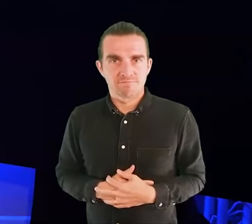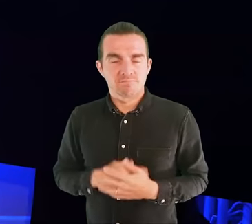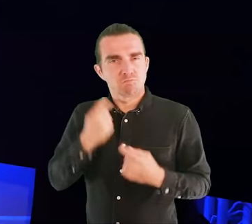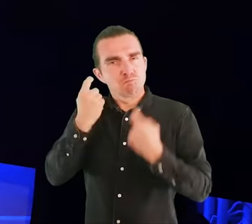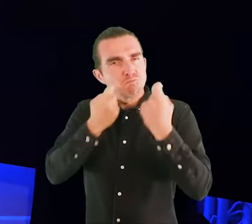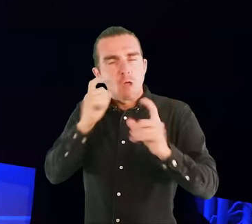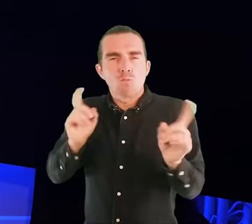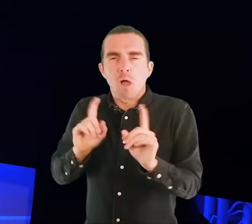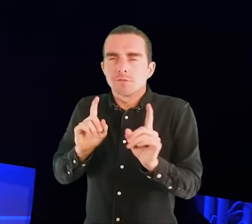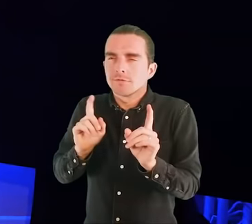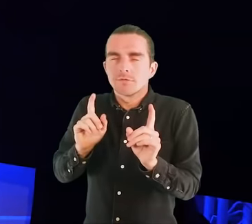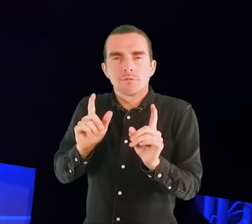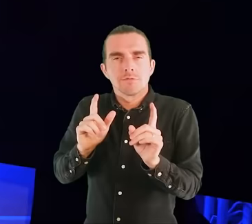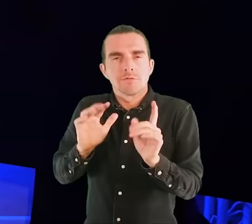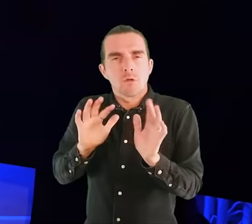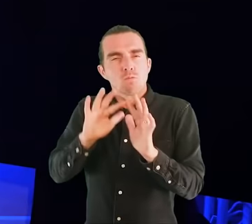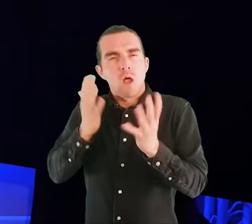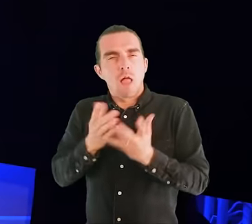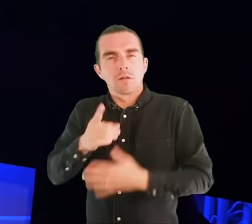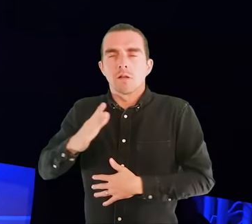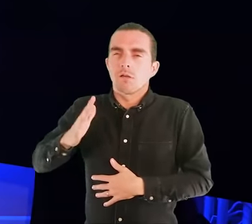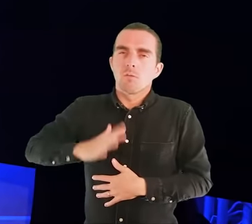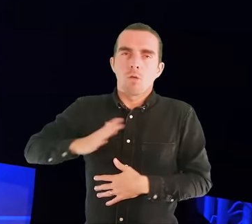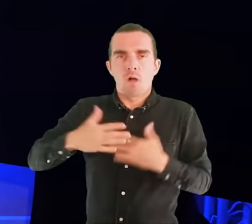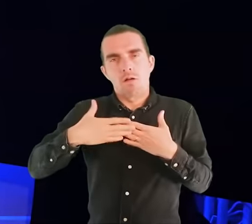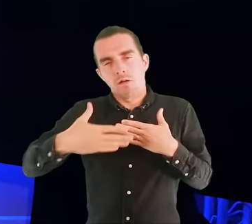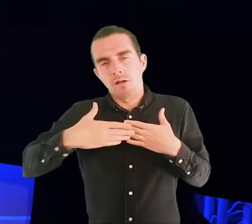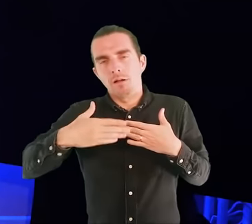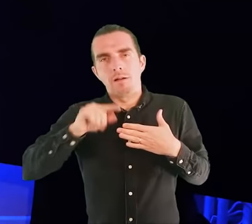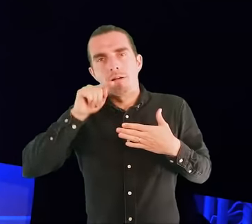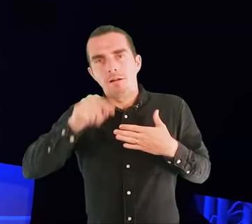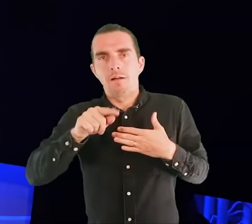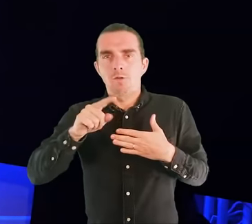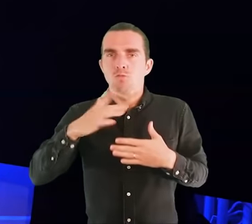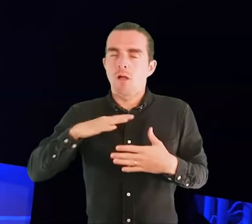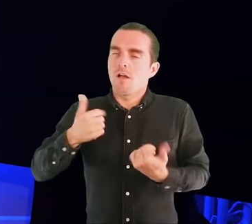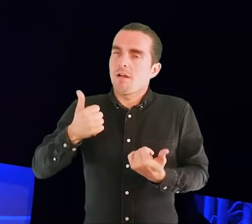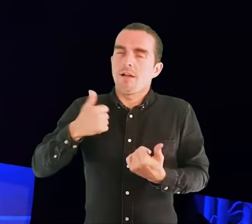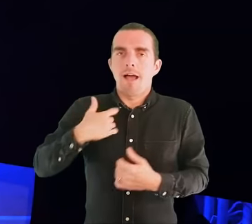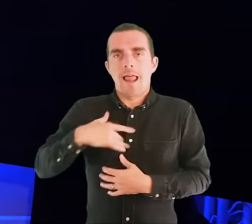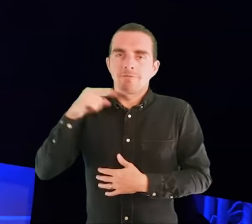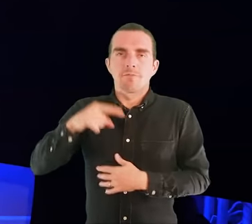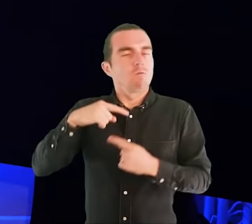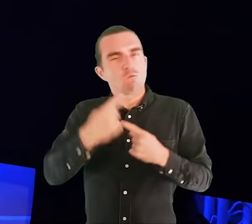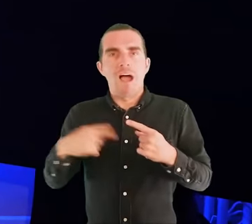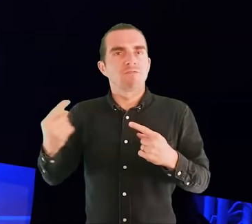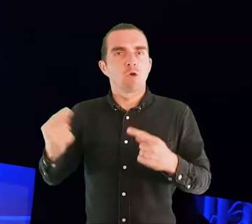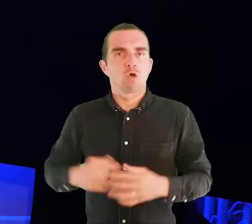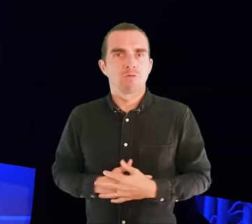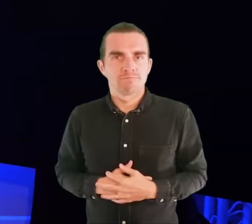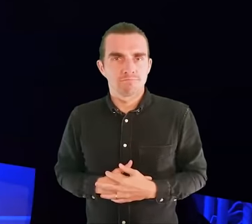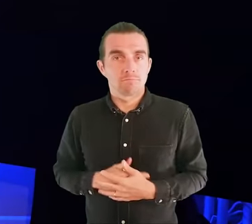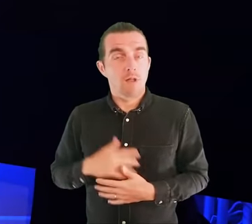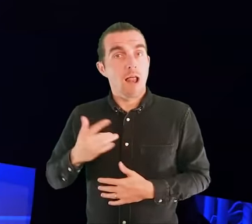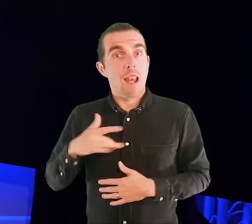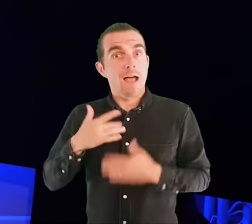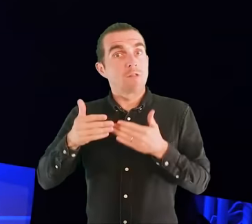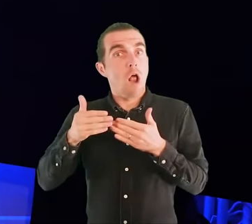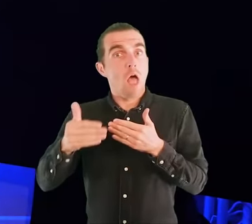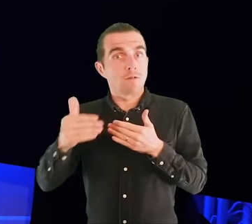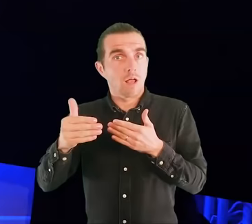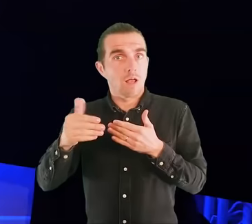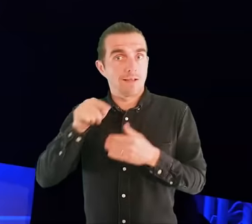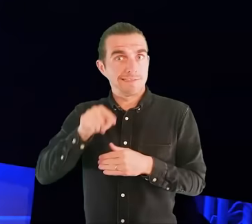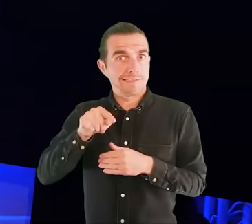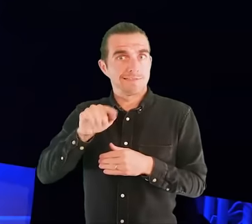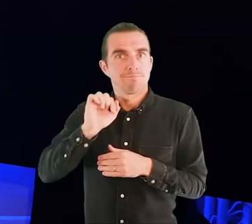world would you want to live in forever? Because living longer is a choice you make not